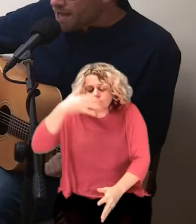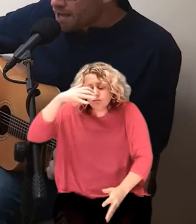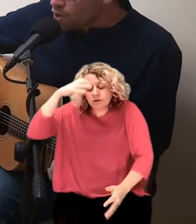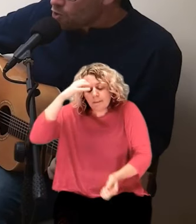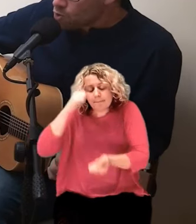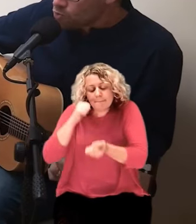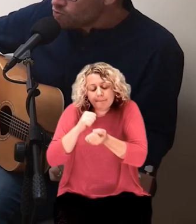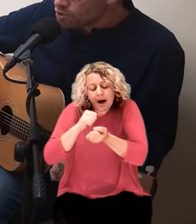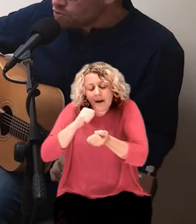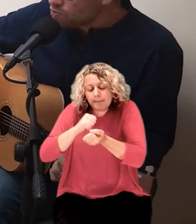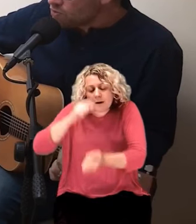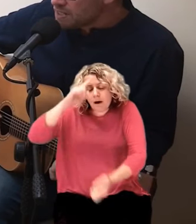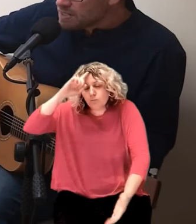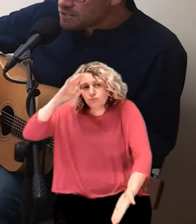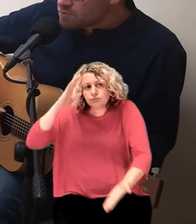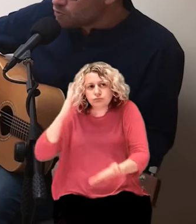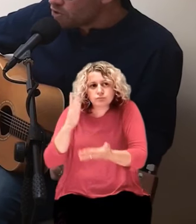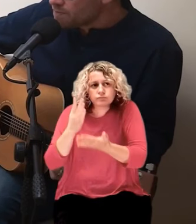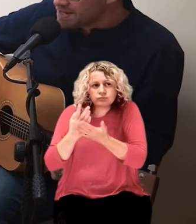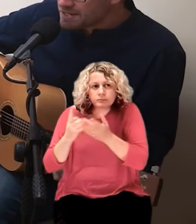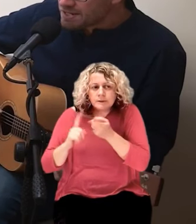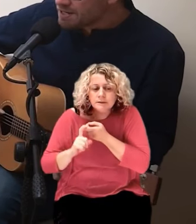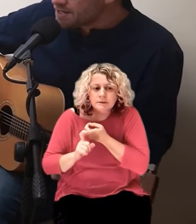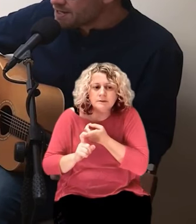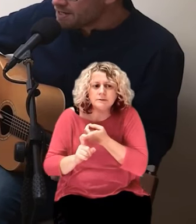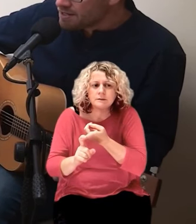Though I hold to these